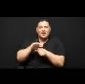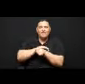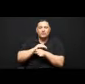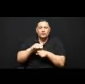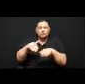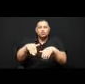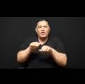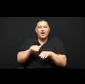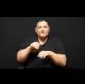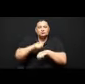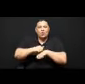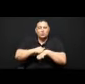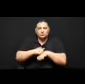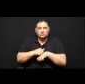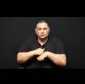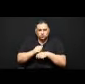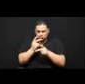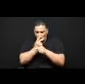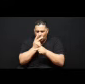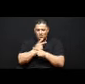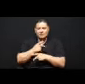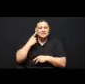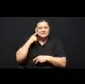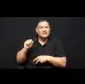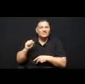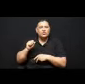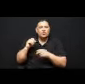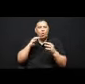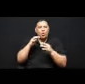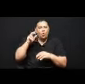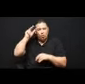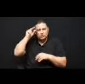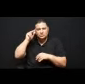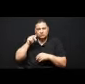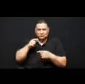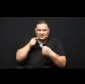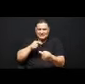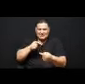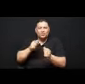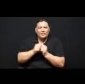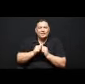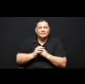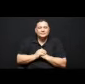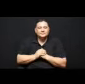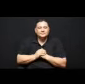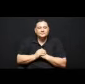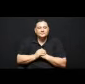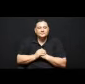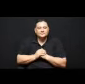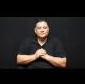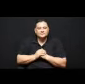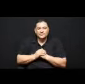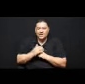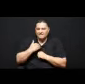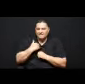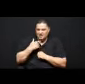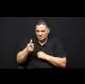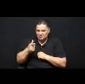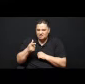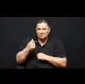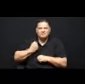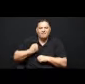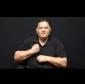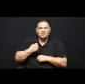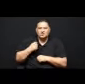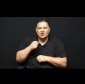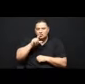War horses to contend with. There were scrappy grouse who deftly avoided dancing hooves in the